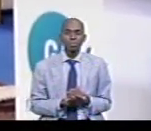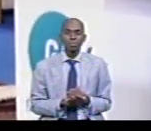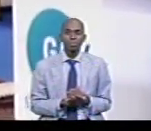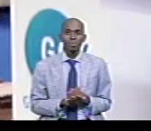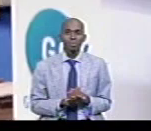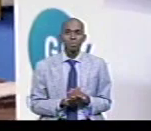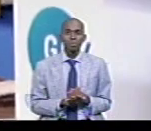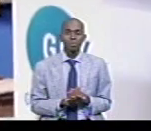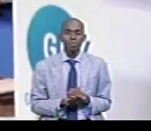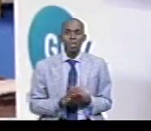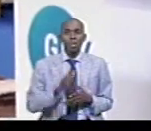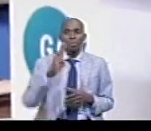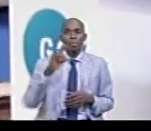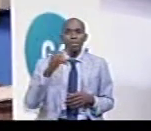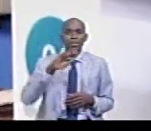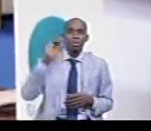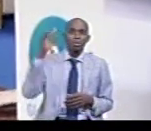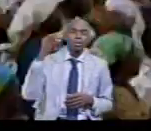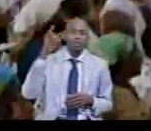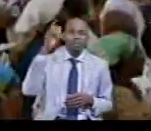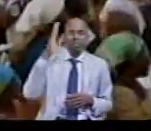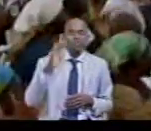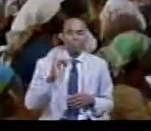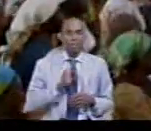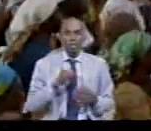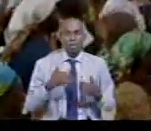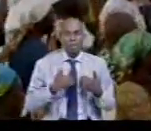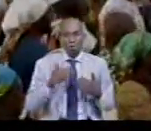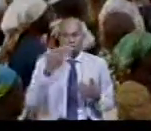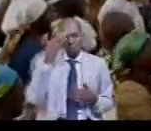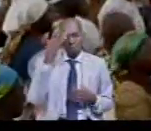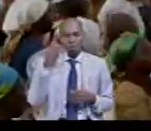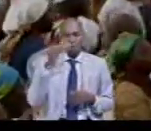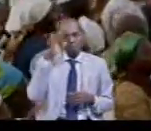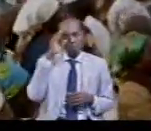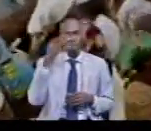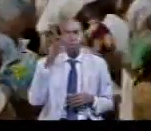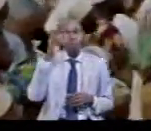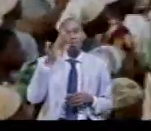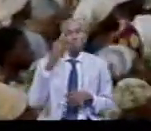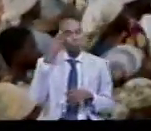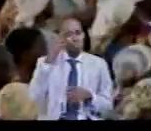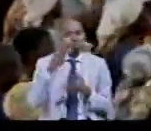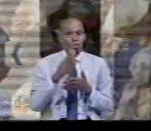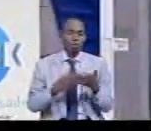By the grace of God, I've known the man of God for some time now.